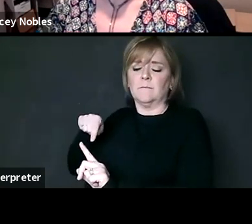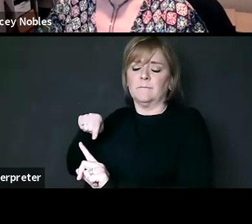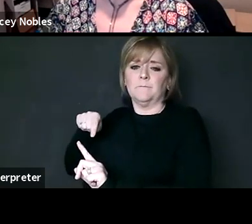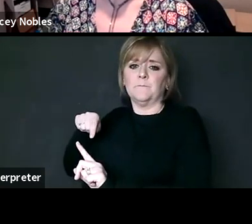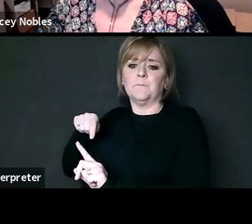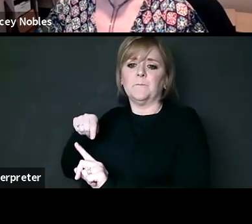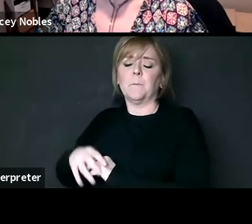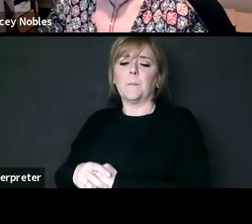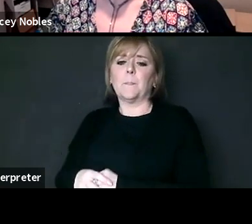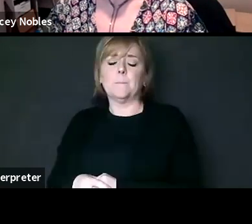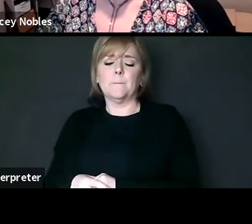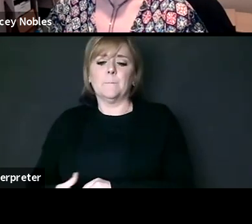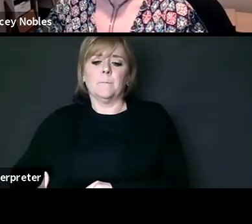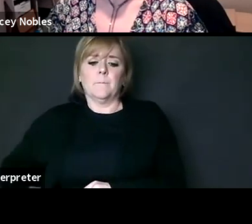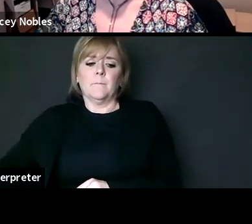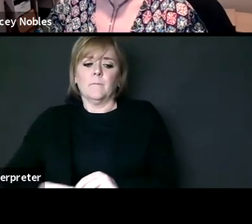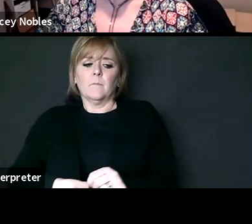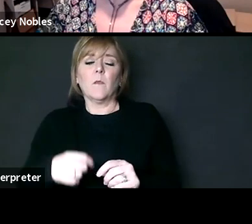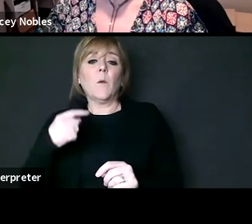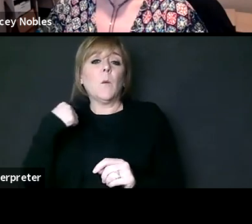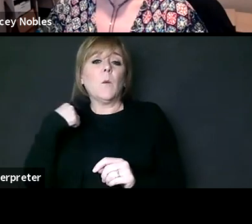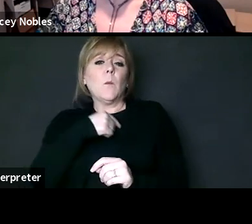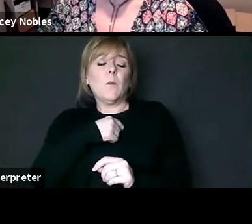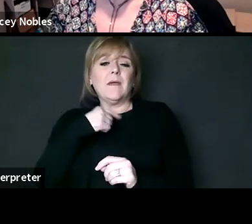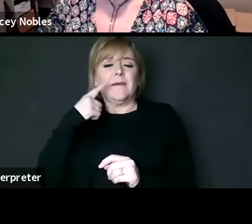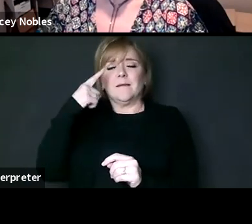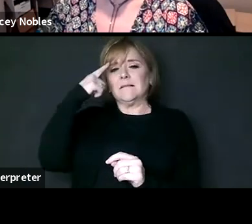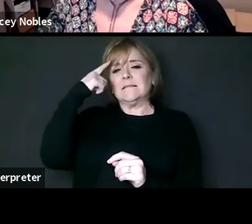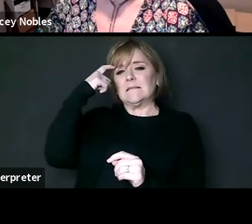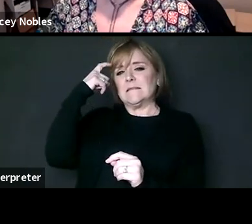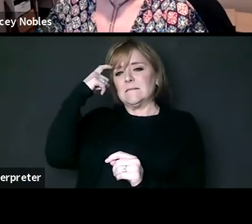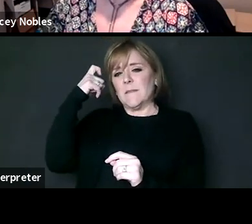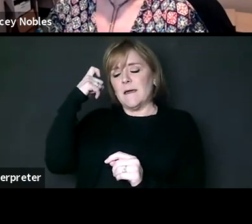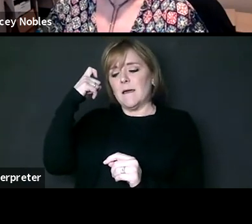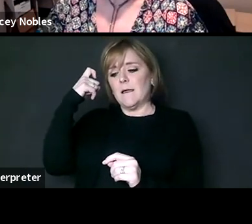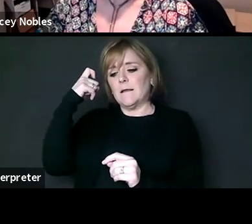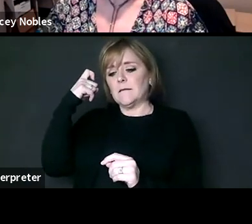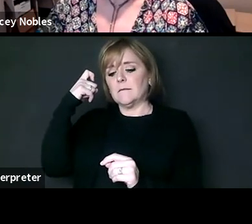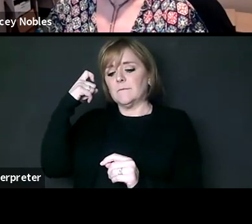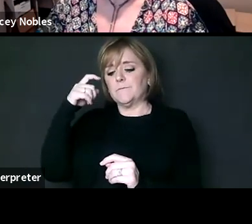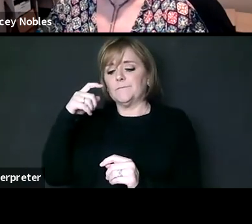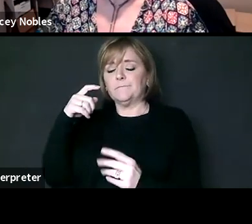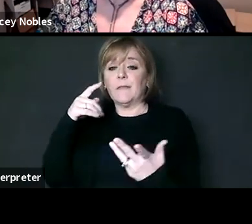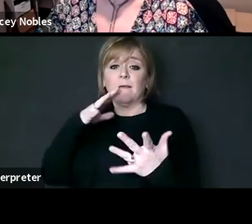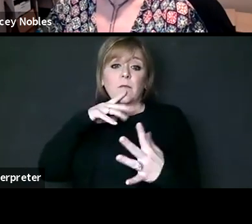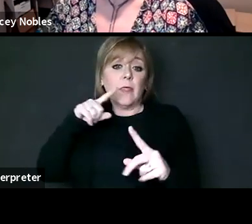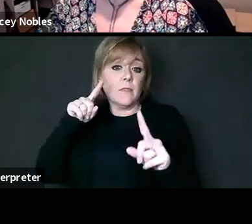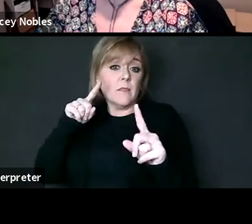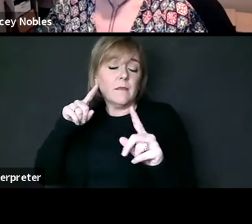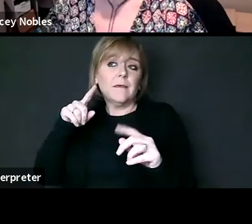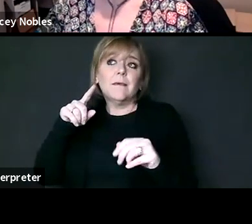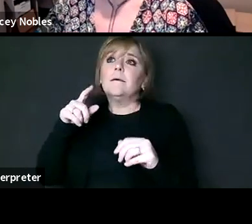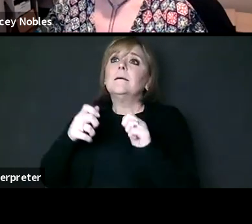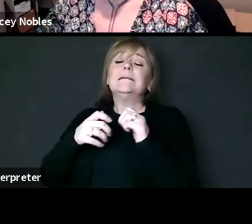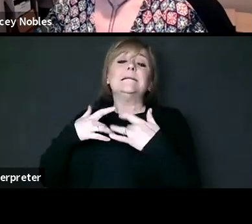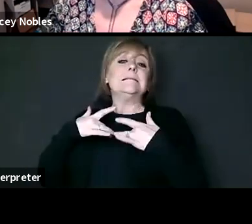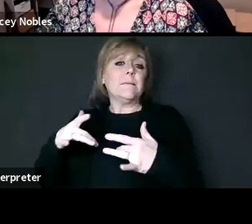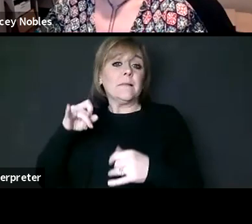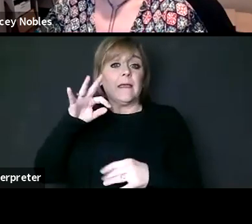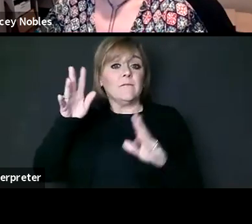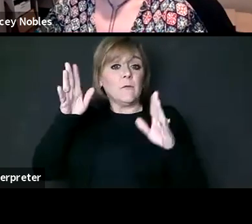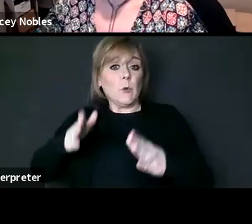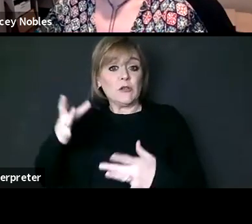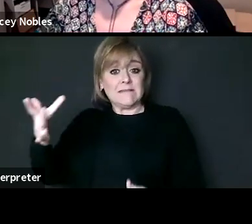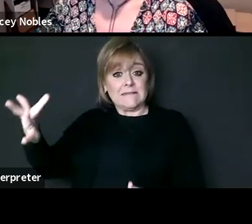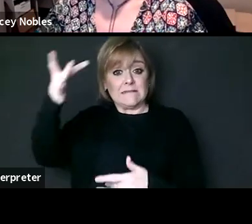but we think most everybody in a normal response to an infection, we develop these antibodies. And that's